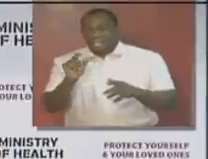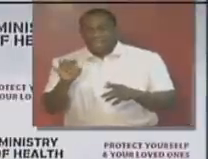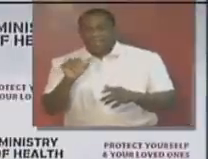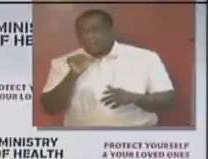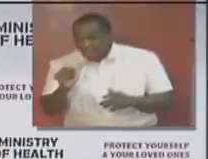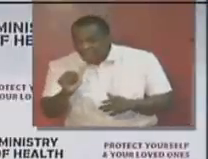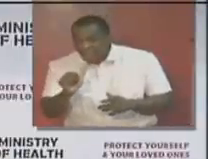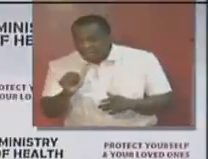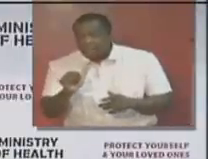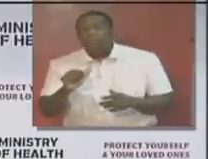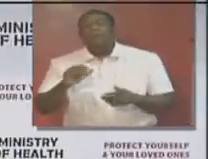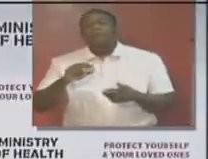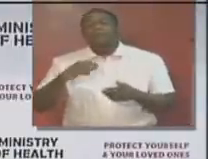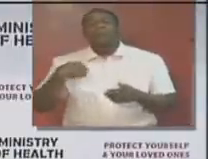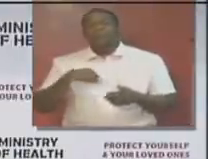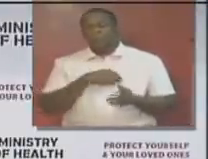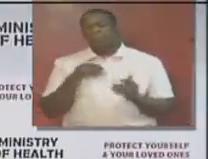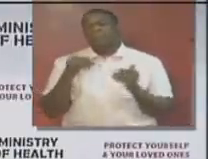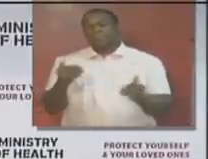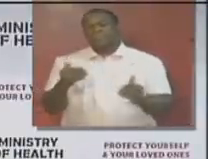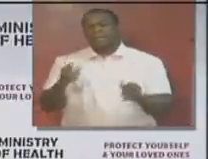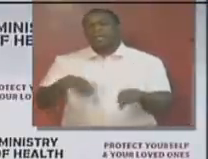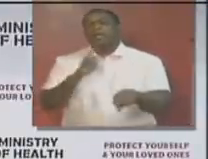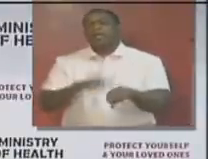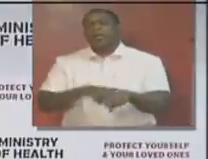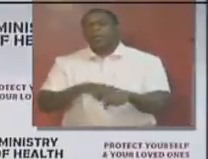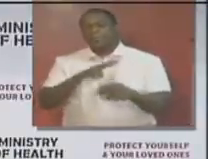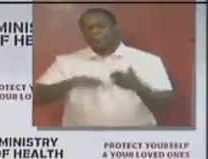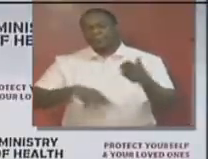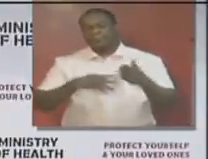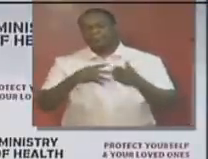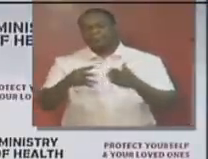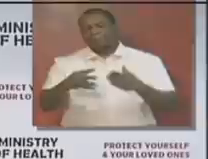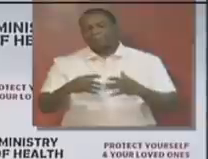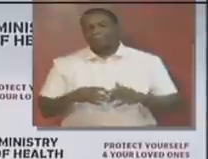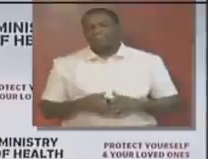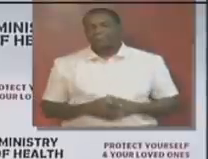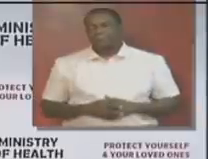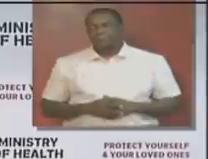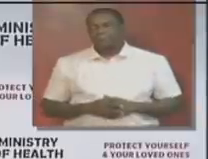you, Dr. Hines. And now a follow-up question from AZP News.